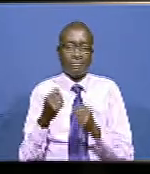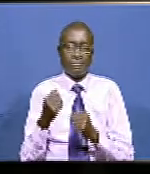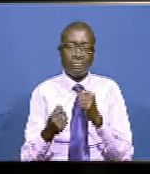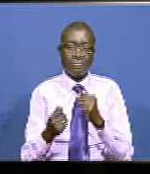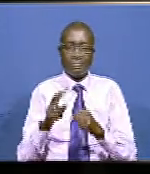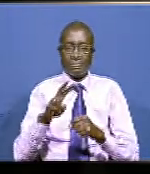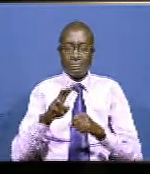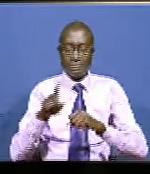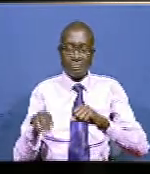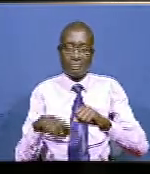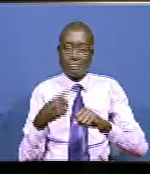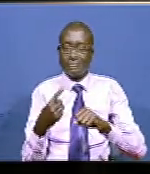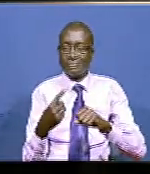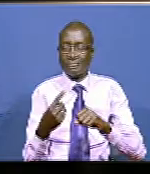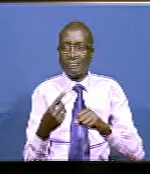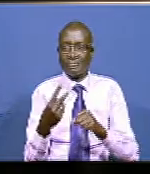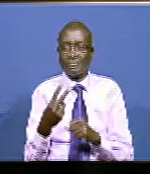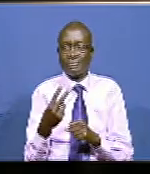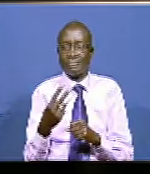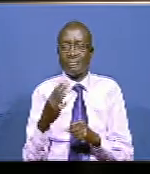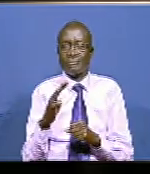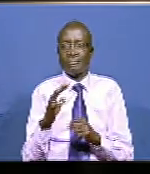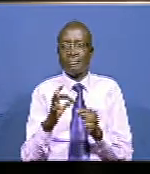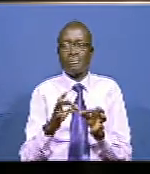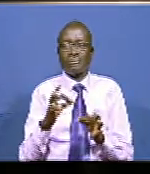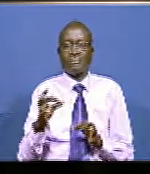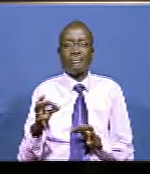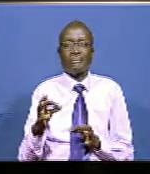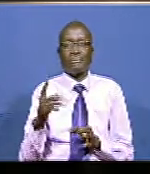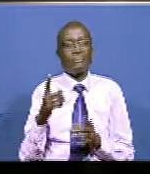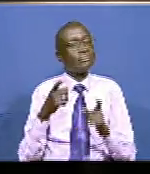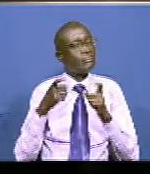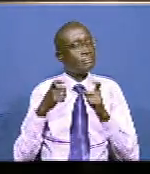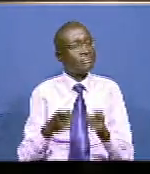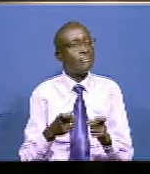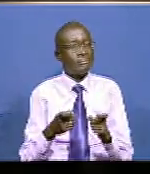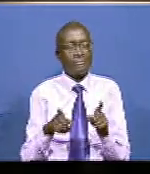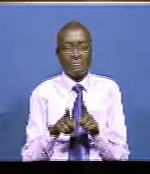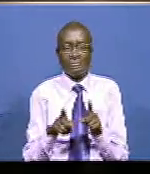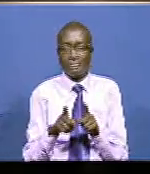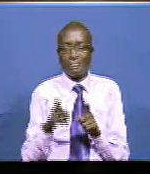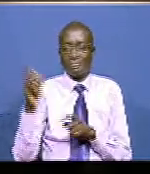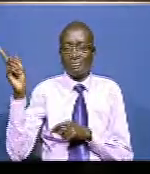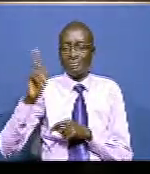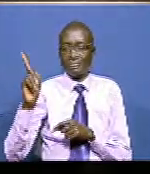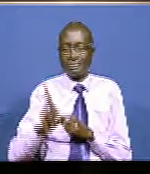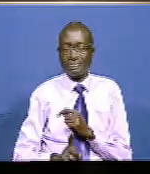2 hours, hours mbili, 42 kilometers. Check hiyo speed, speed kama hile lightning. Ah,